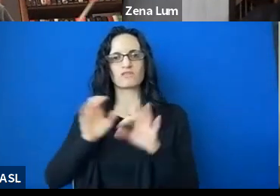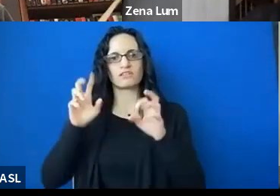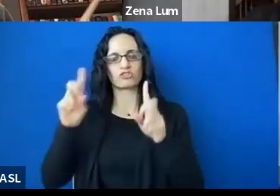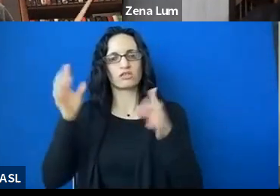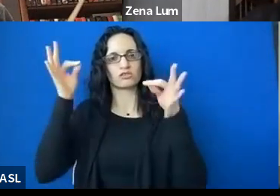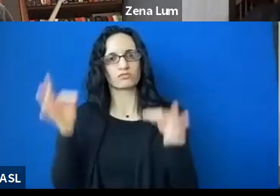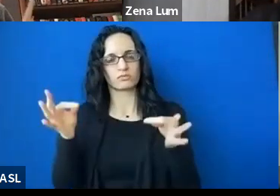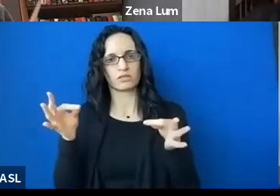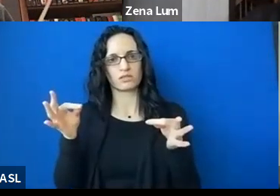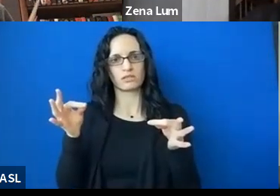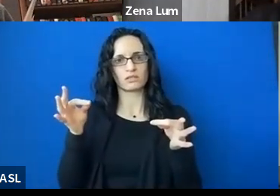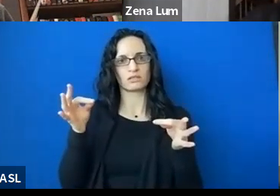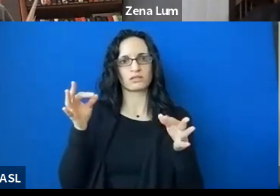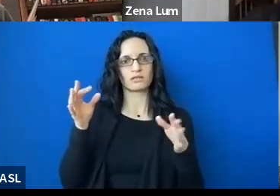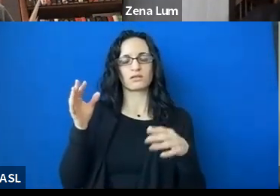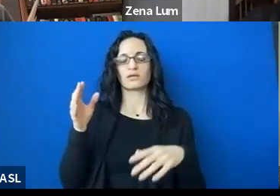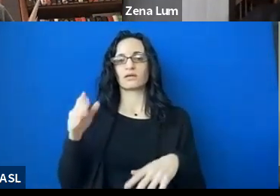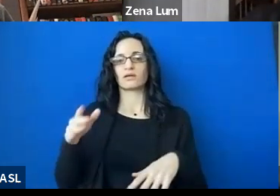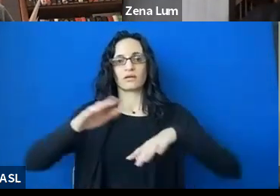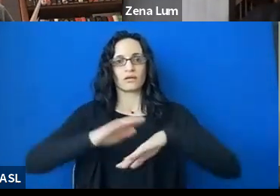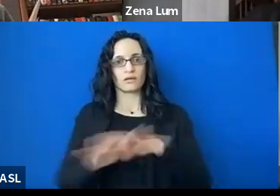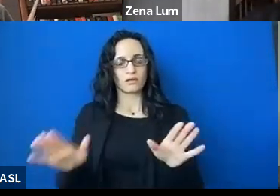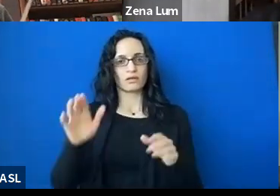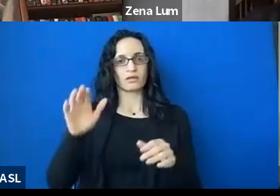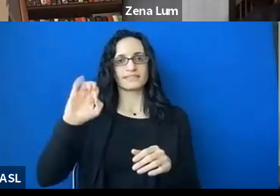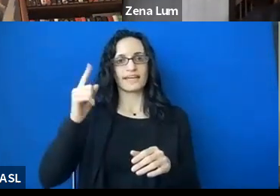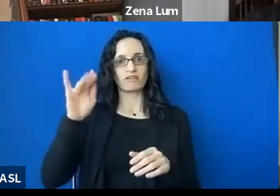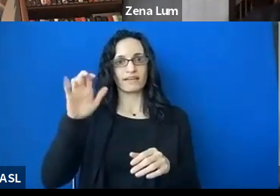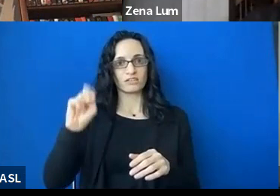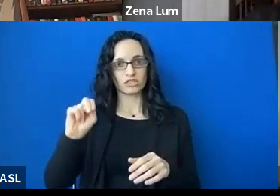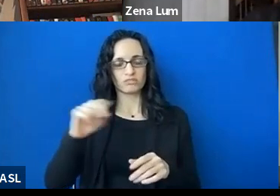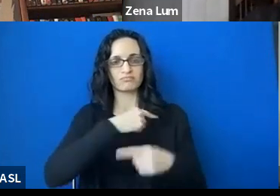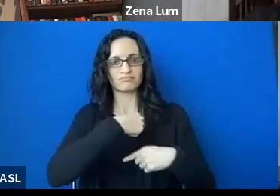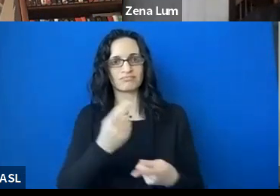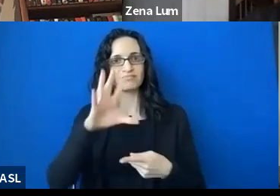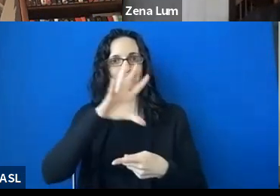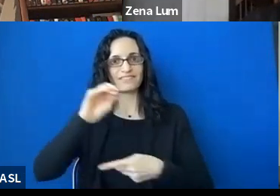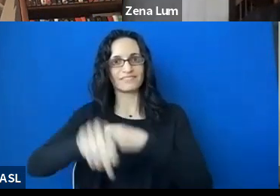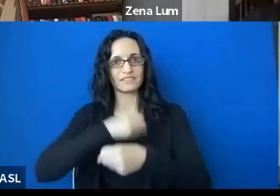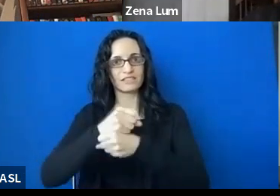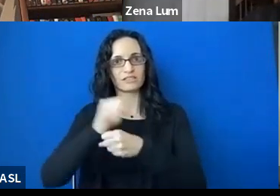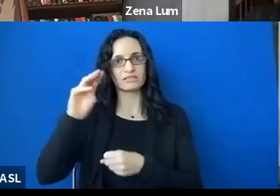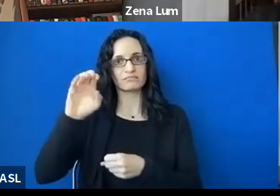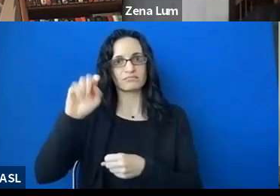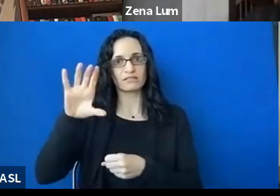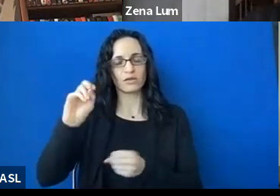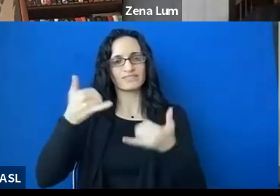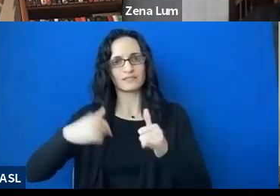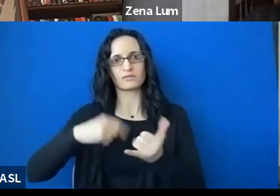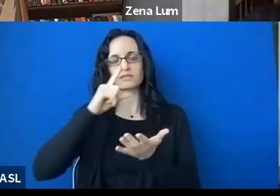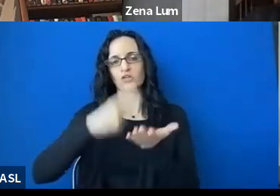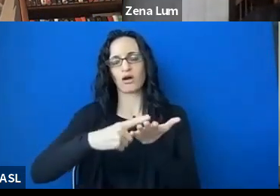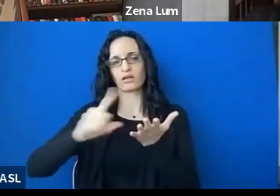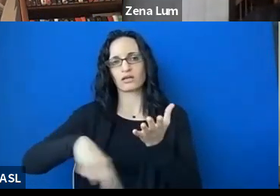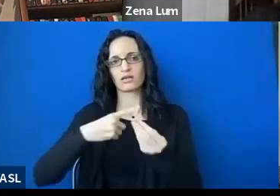Judge Garrity's desegregation decision, in 50 years of METCO, we are still talking about academic and racial